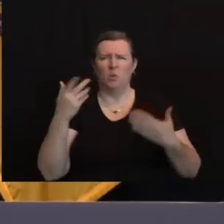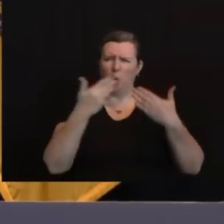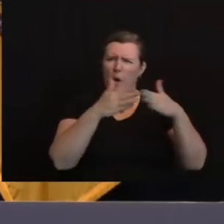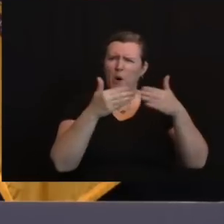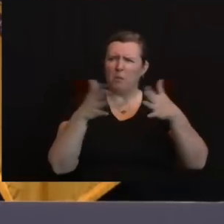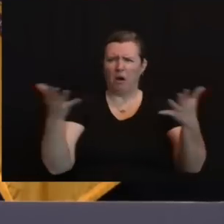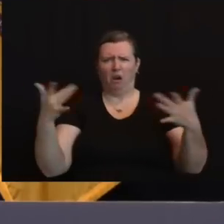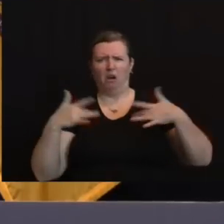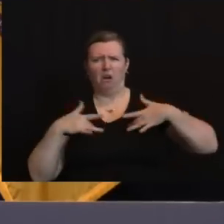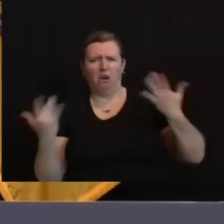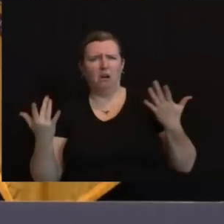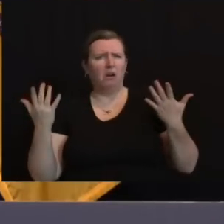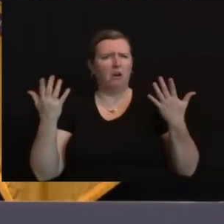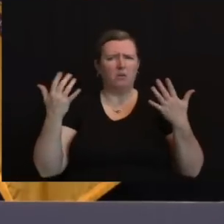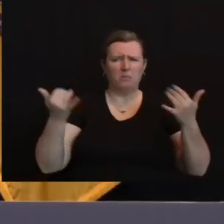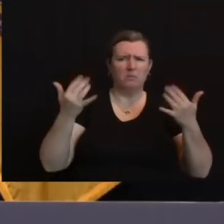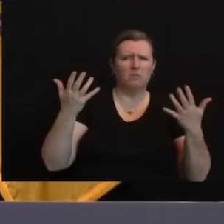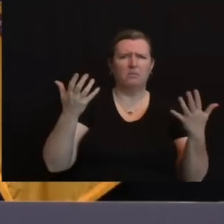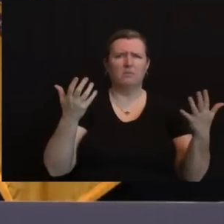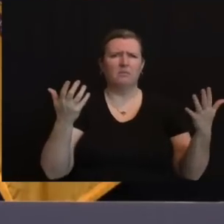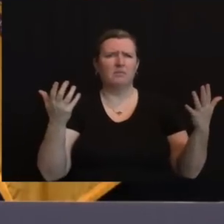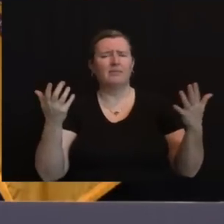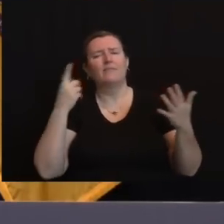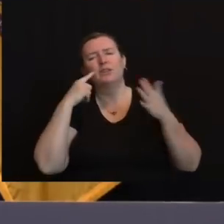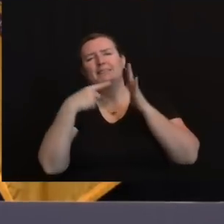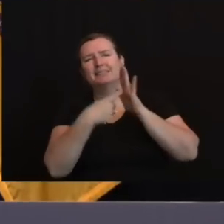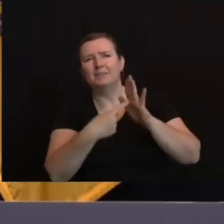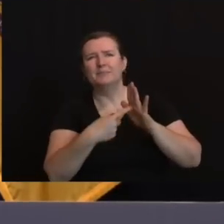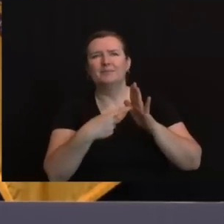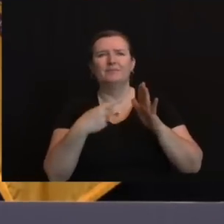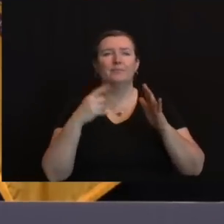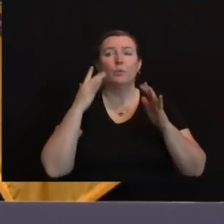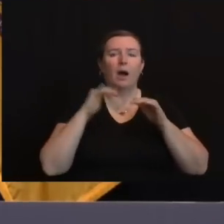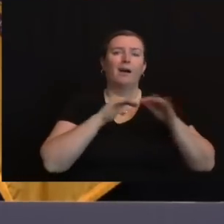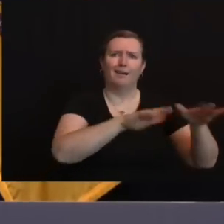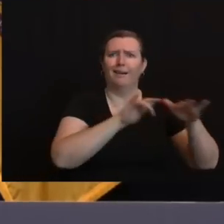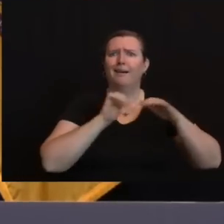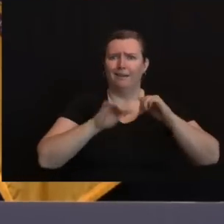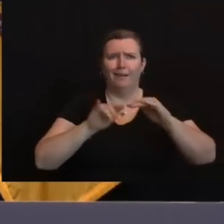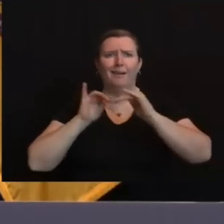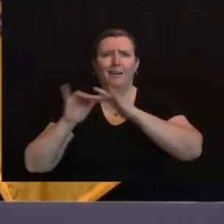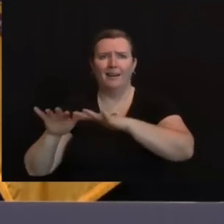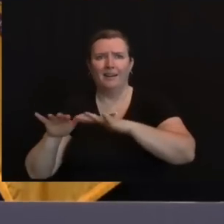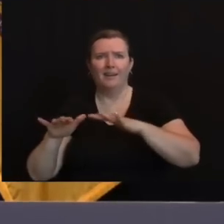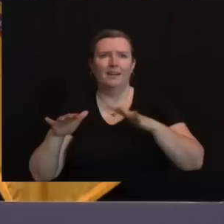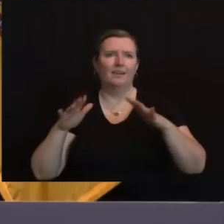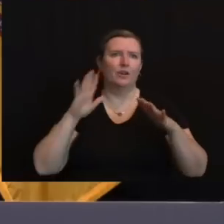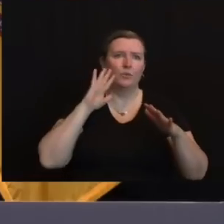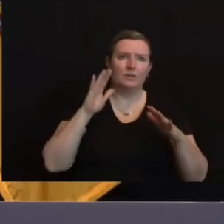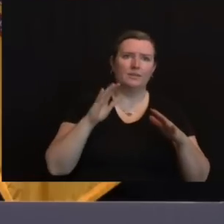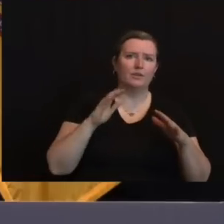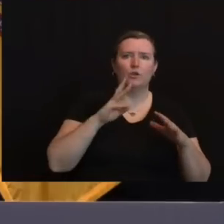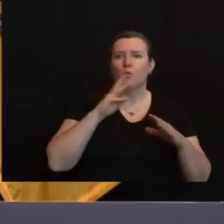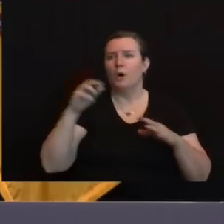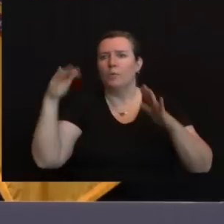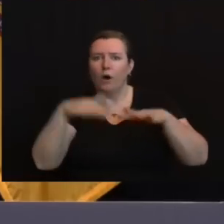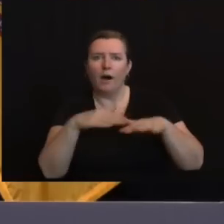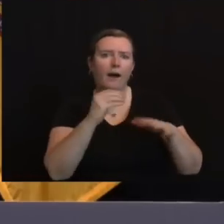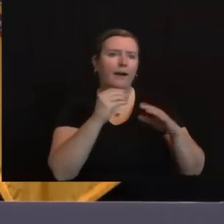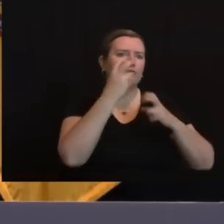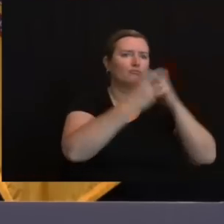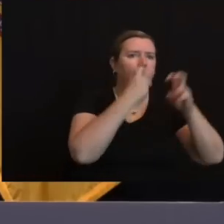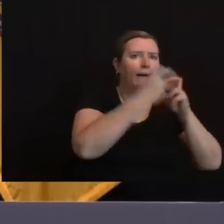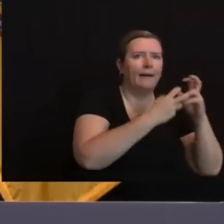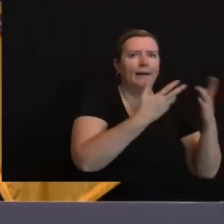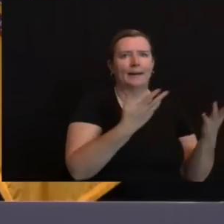playgrounds, to pick 3 areas that families will be going and taking kids there, there's been a lot of discussion over the